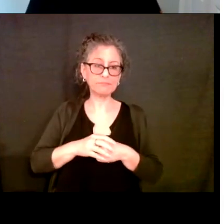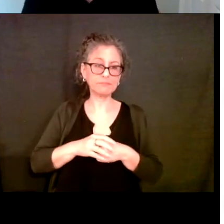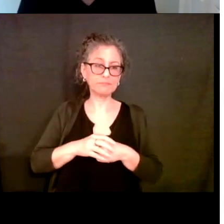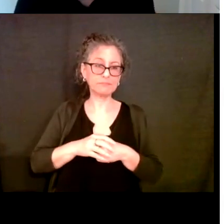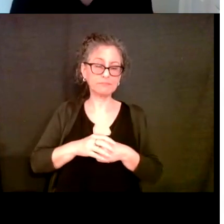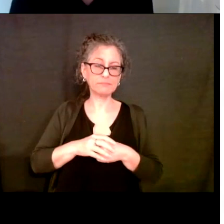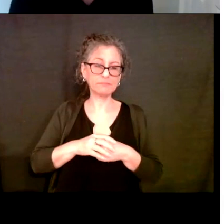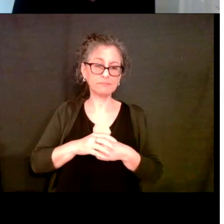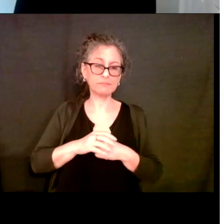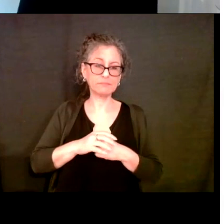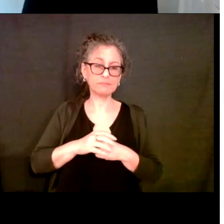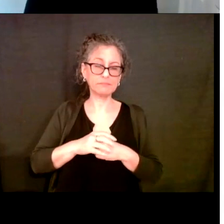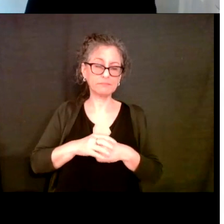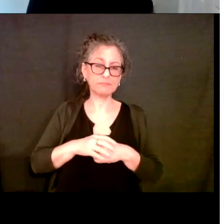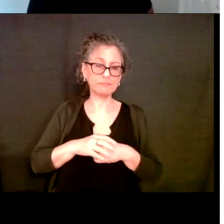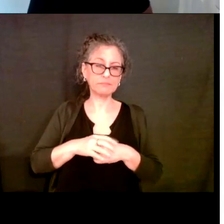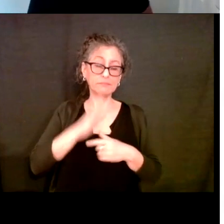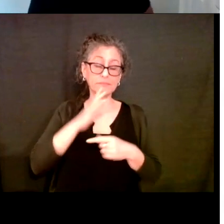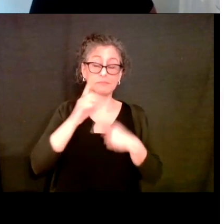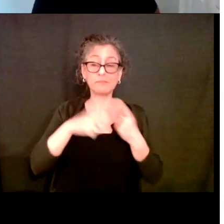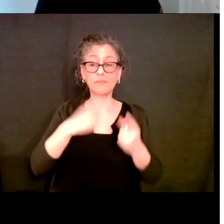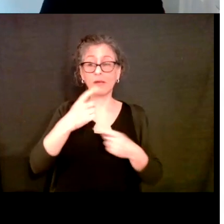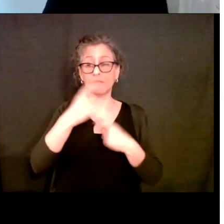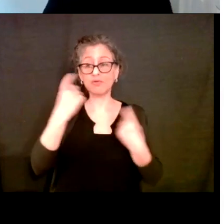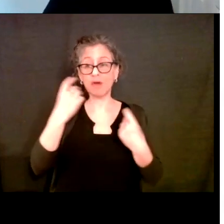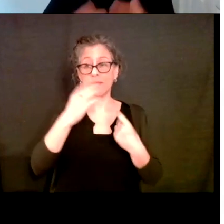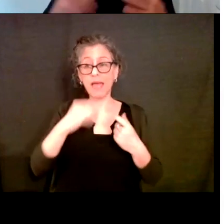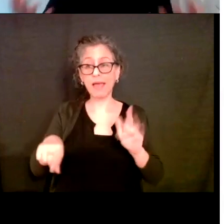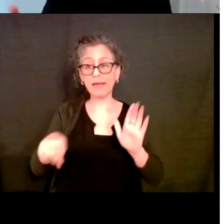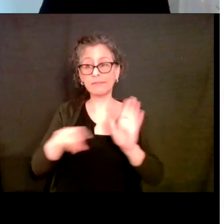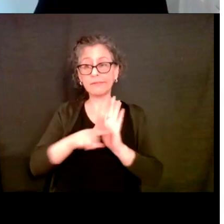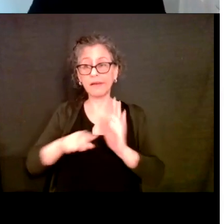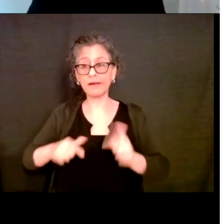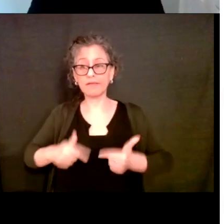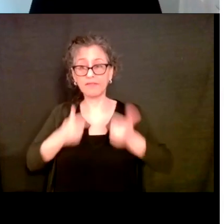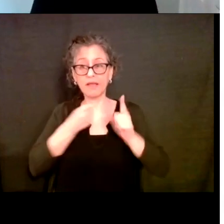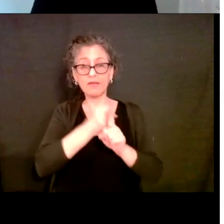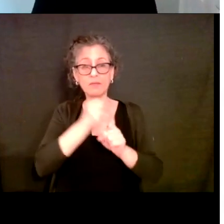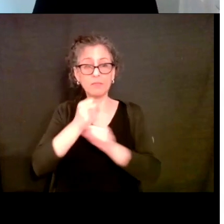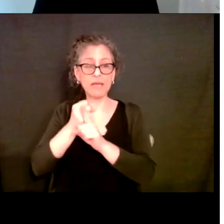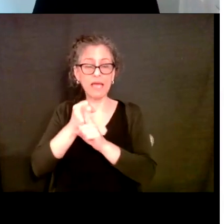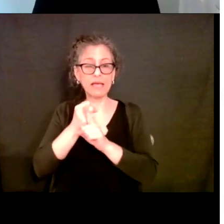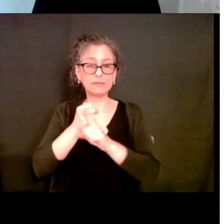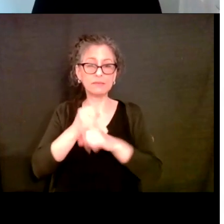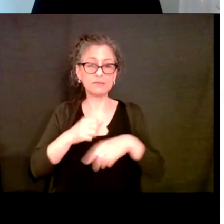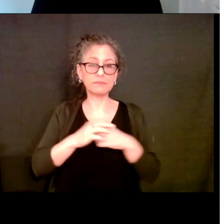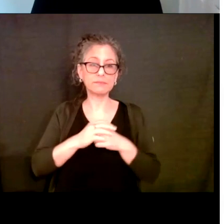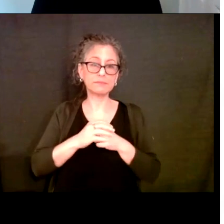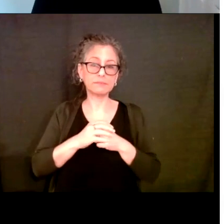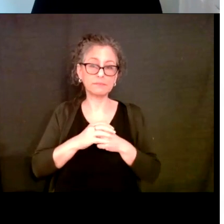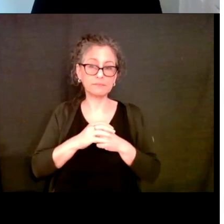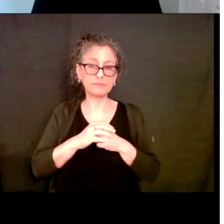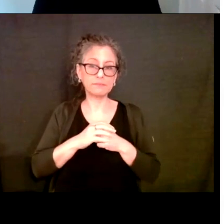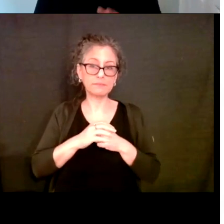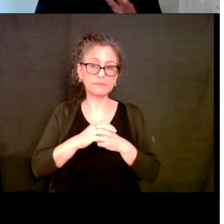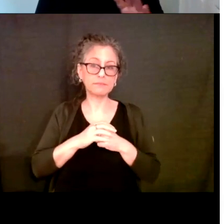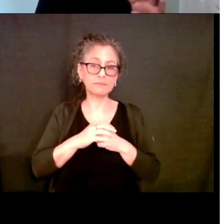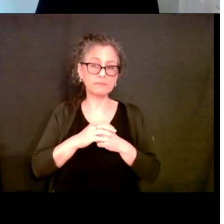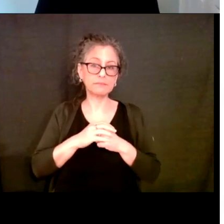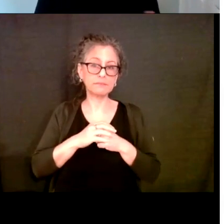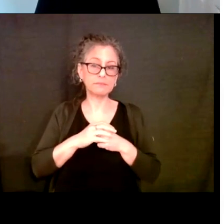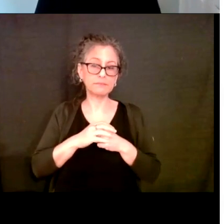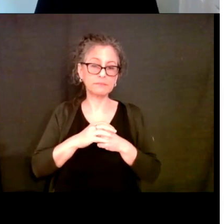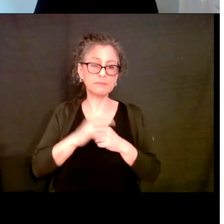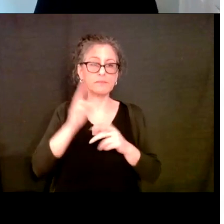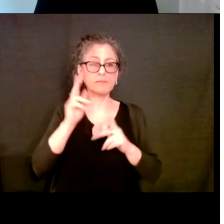So a little bit more about trauma and adversity. I have on this slide, it's a common bond, if you will. And so